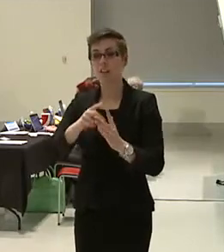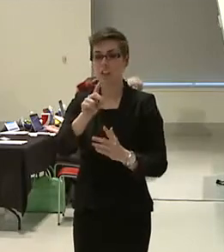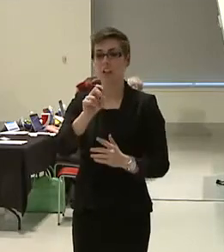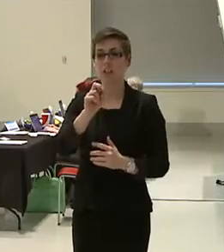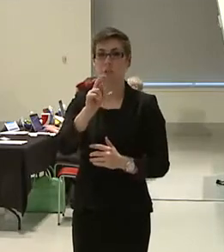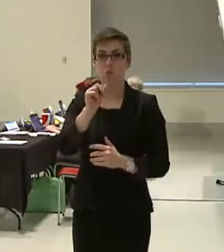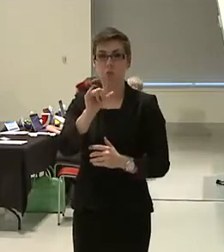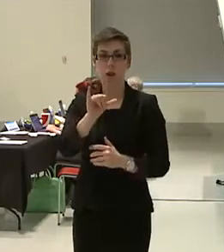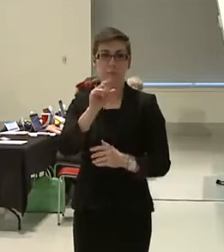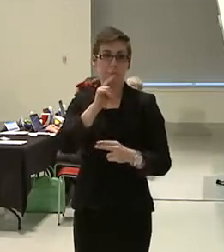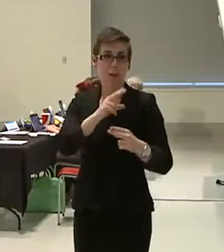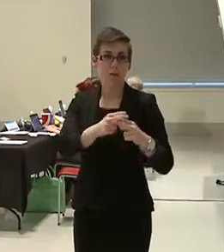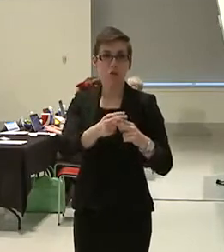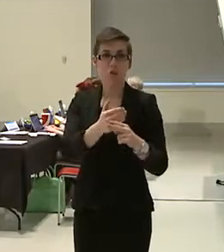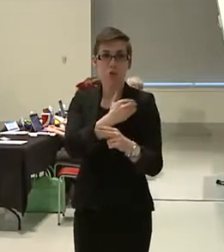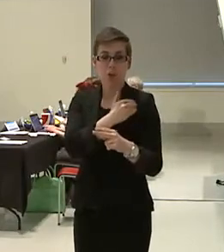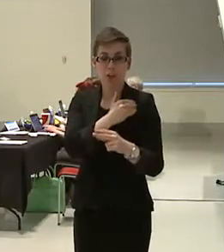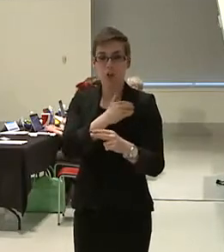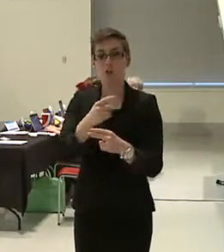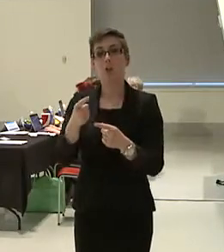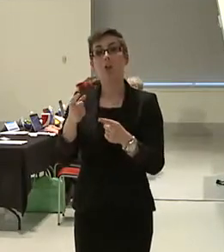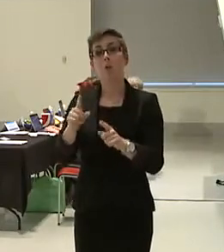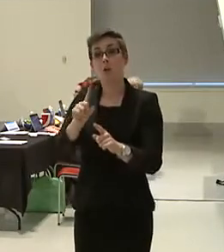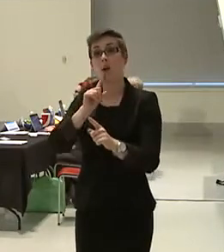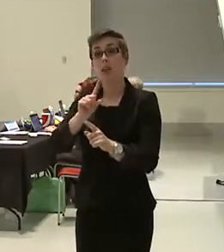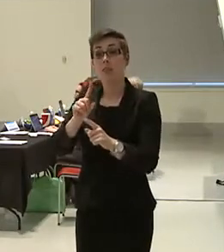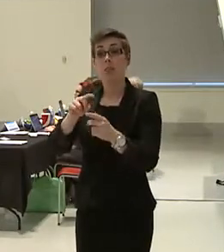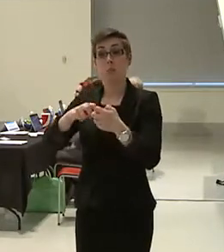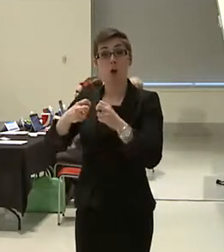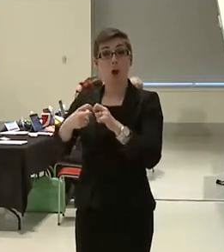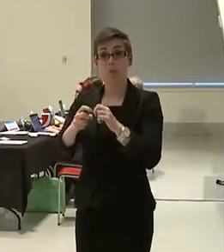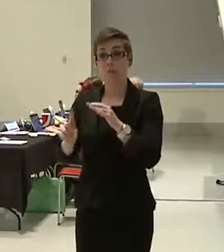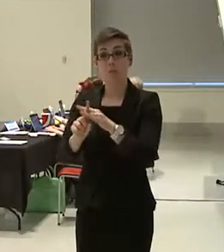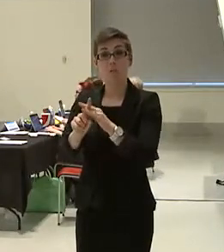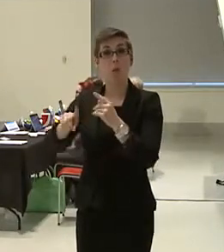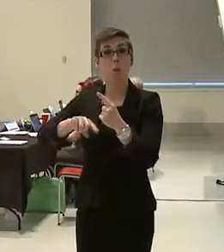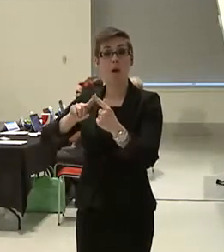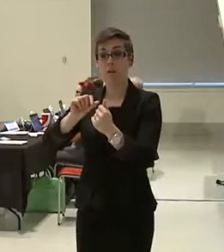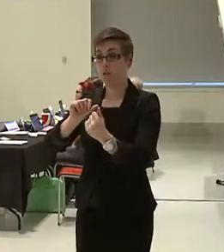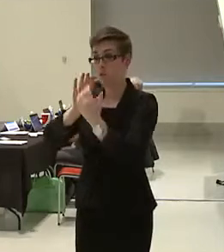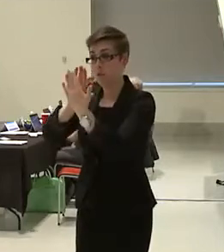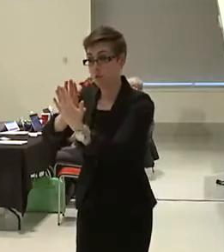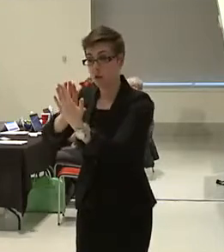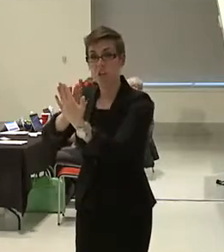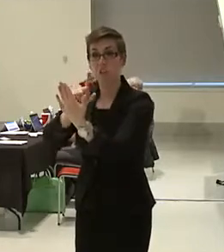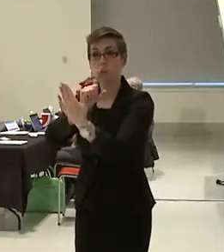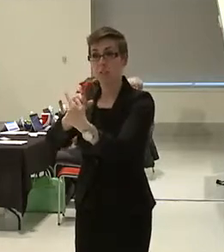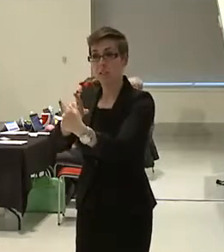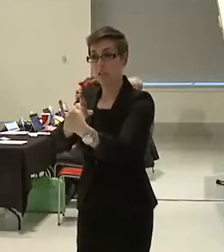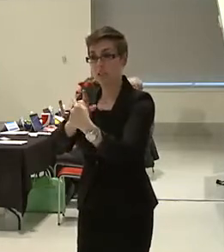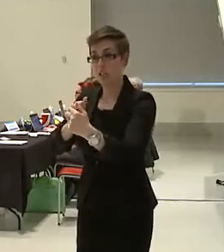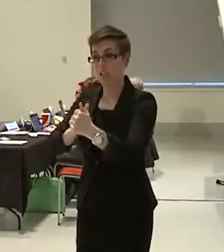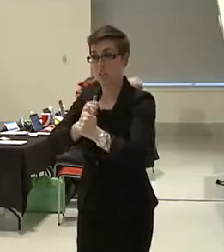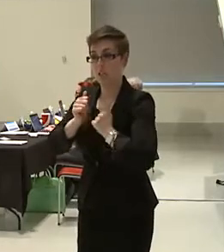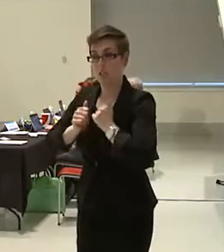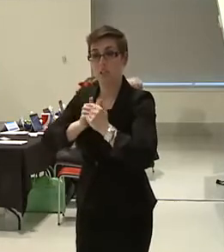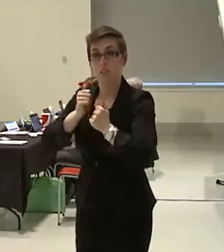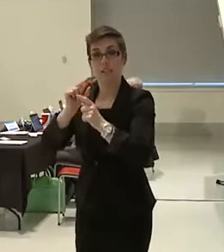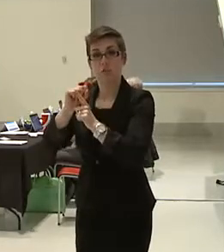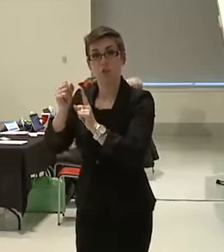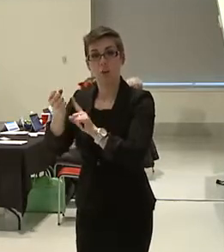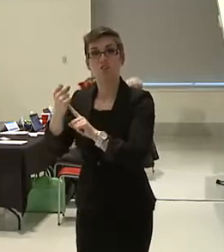earlier, when you're face-to-face and the situation's tense and somebody takes out a video and begins to videotape